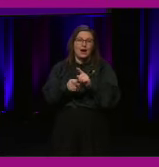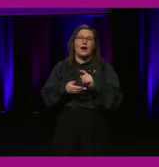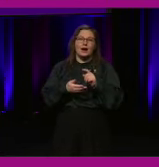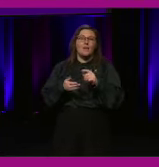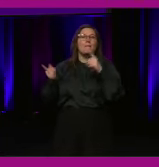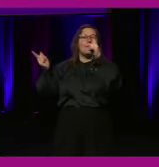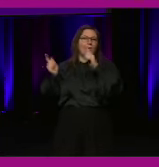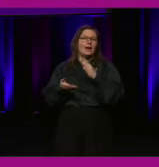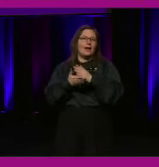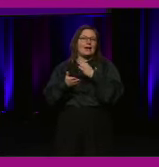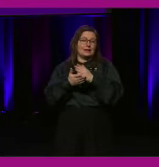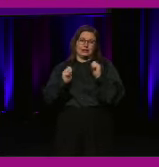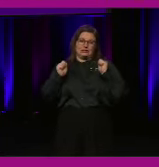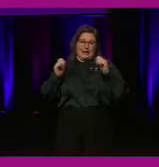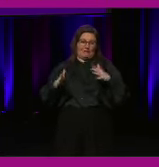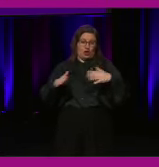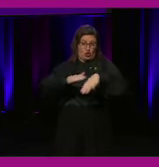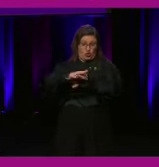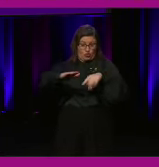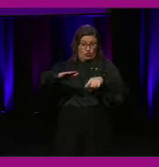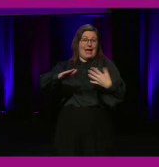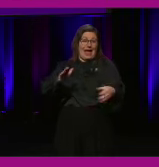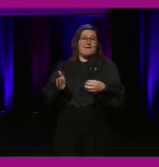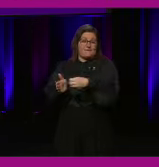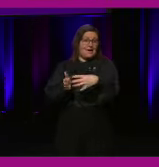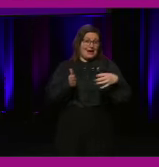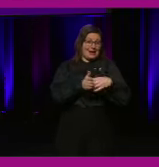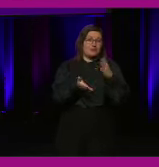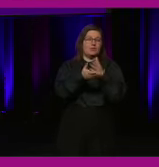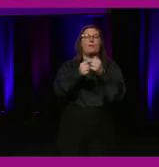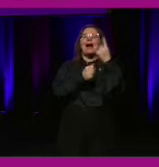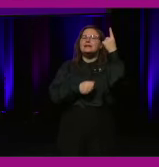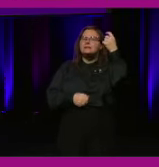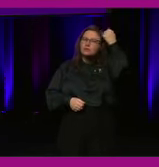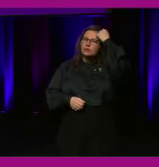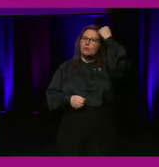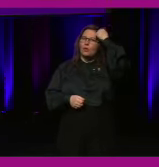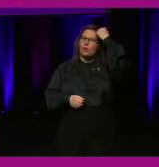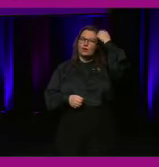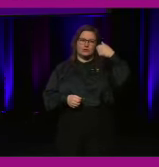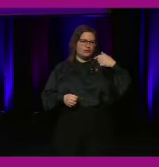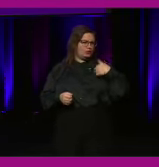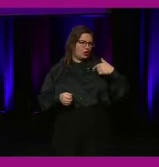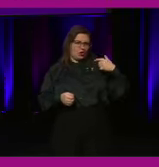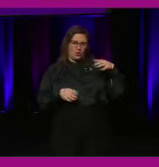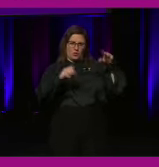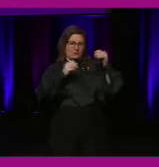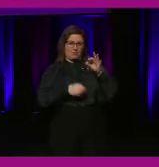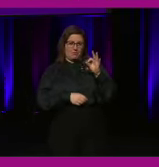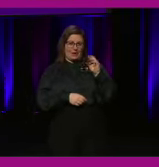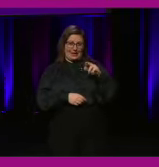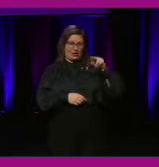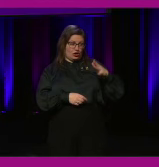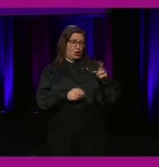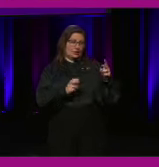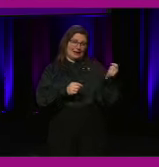human rights are, of course, based on values, but we also should remember, and I think Henry is also pointing